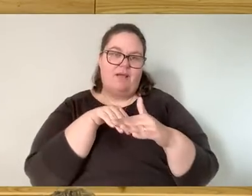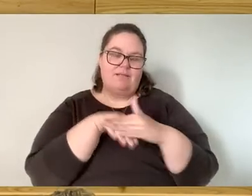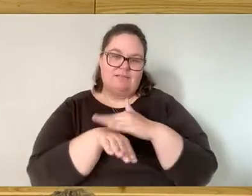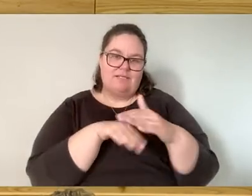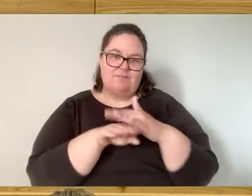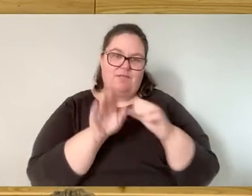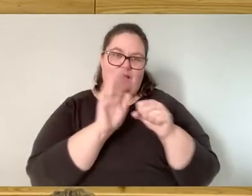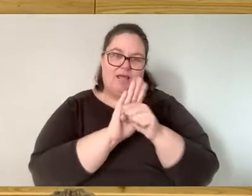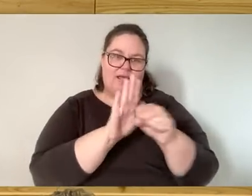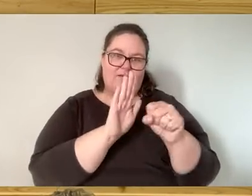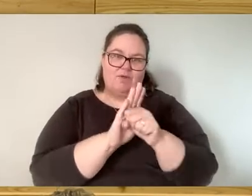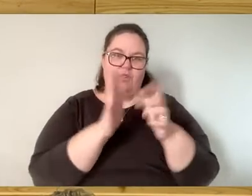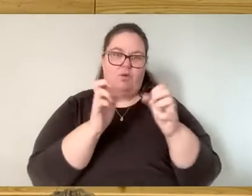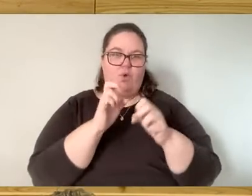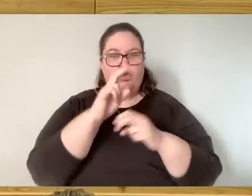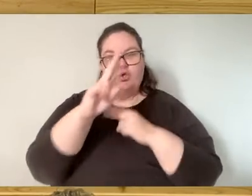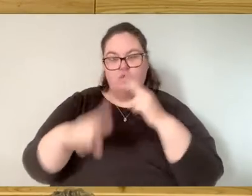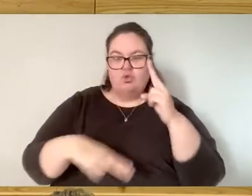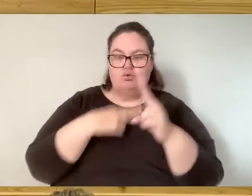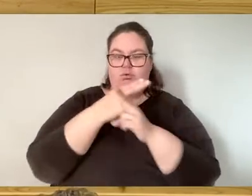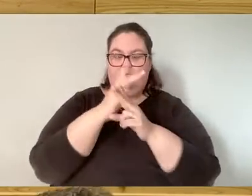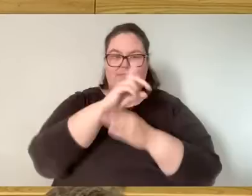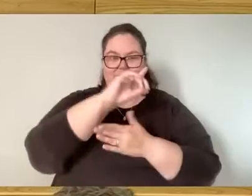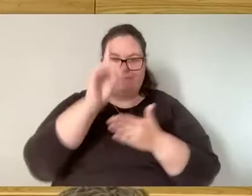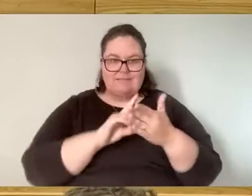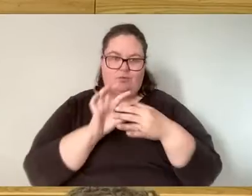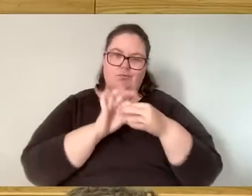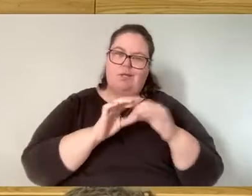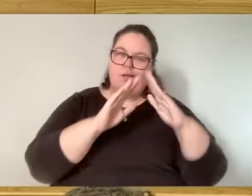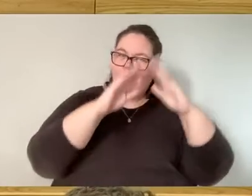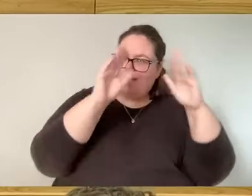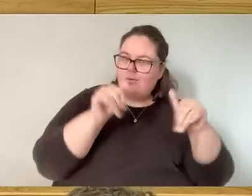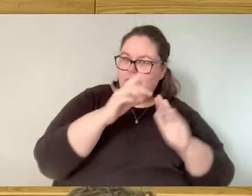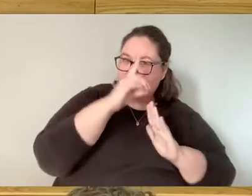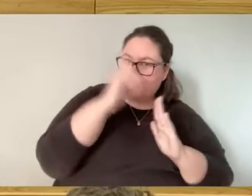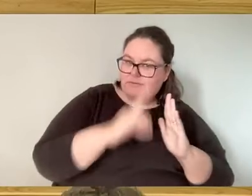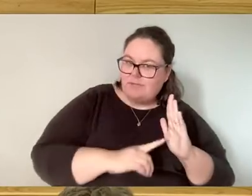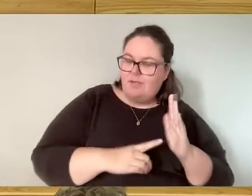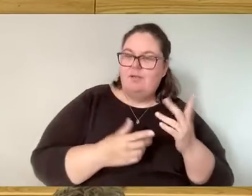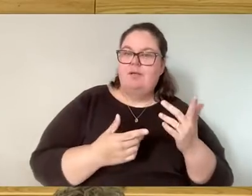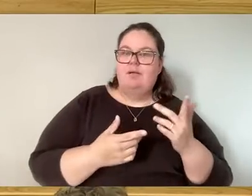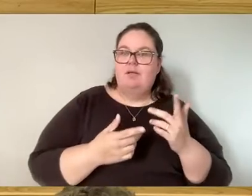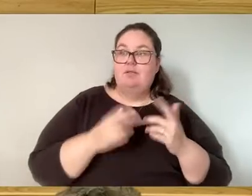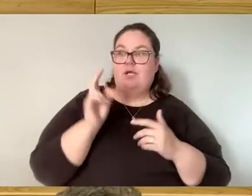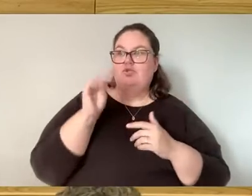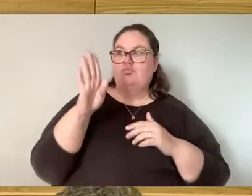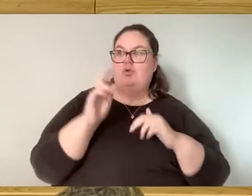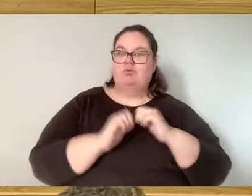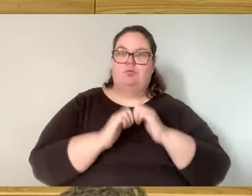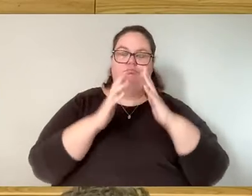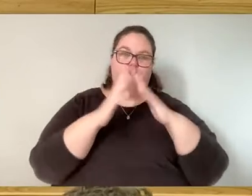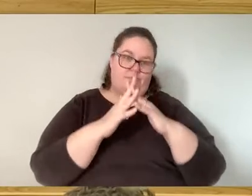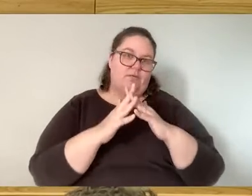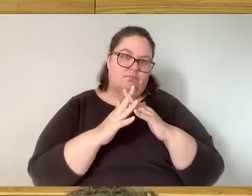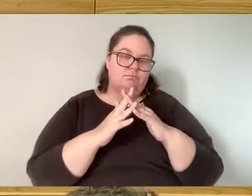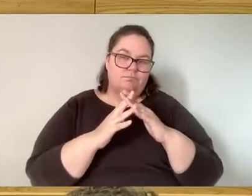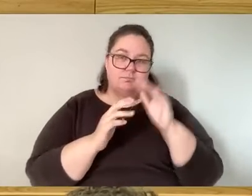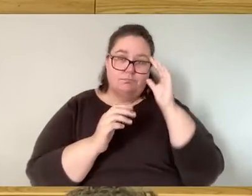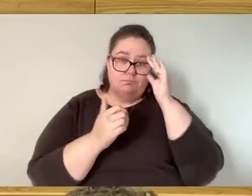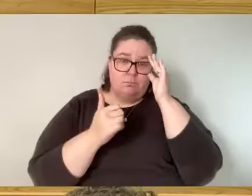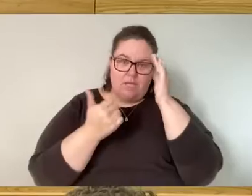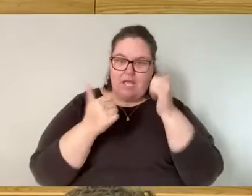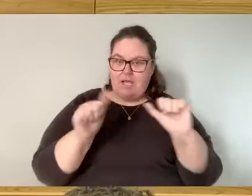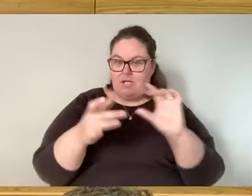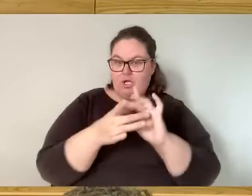universal design in housing construction, particularly in New Brunswick housing builds. Any comment on that?